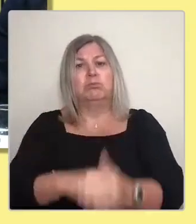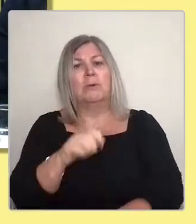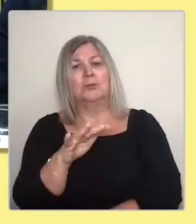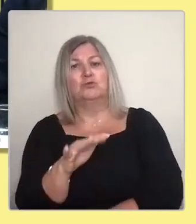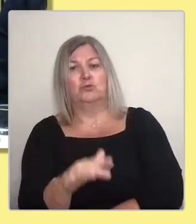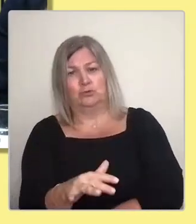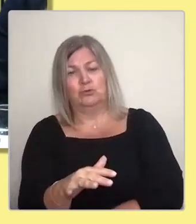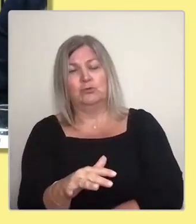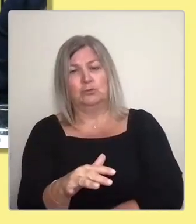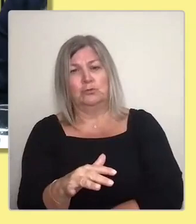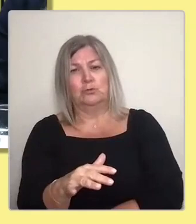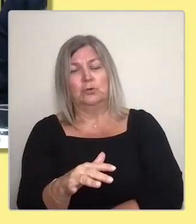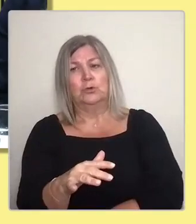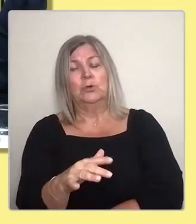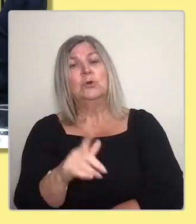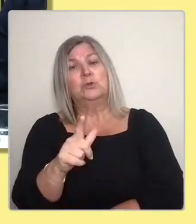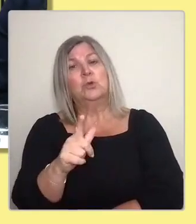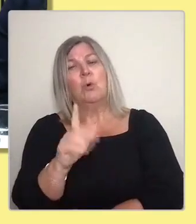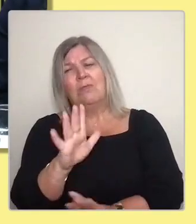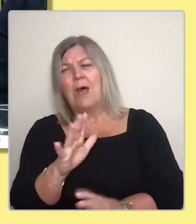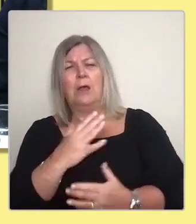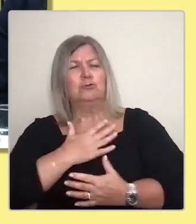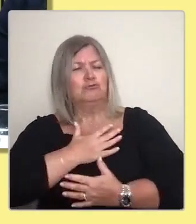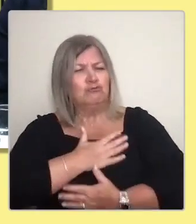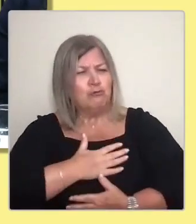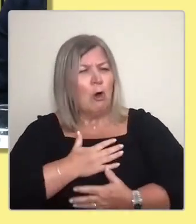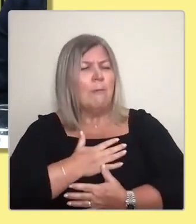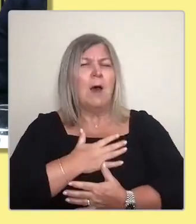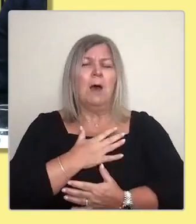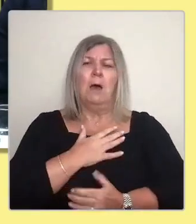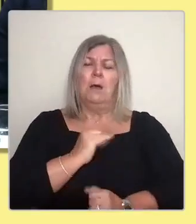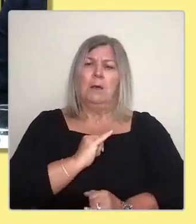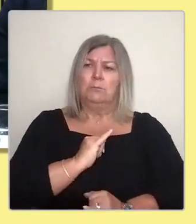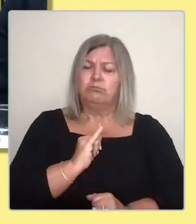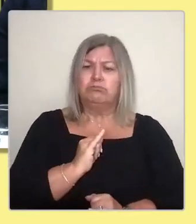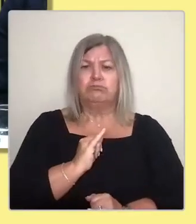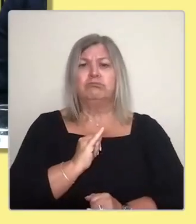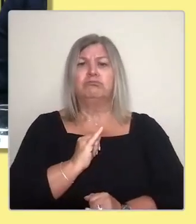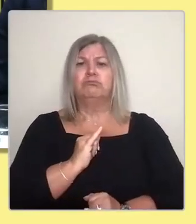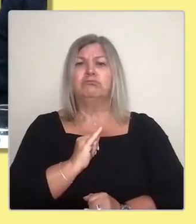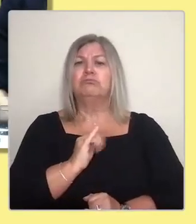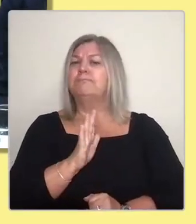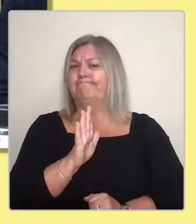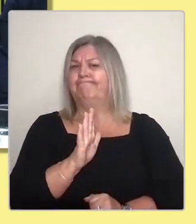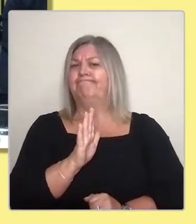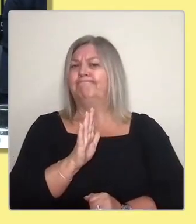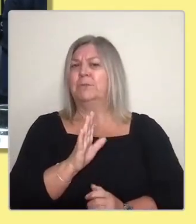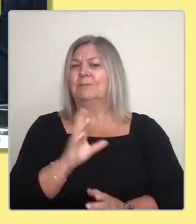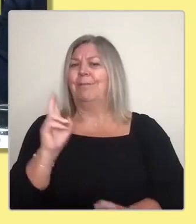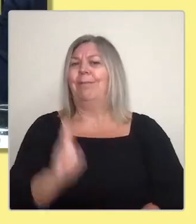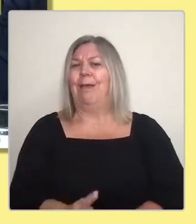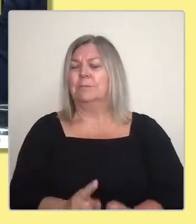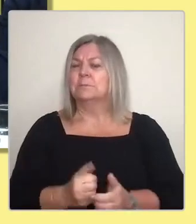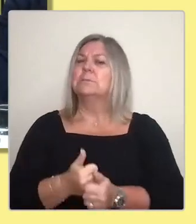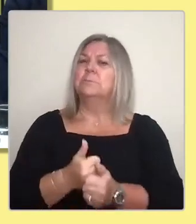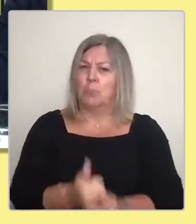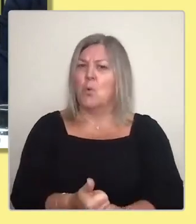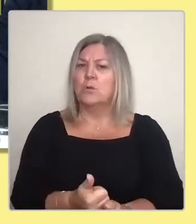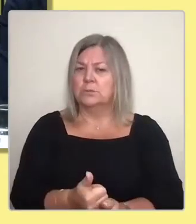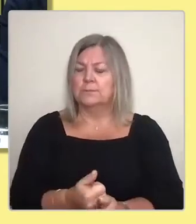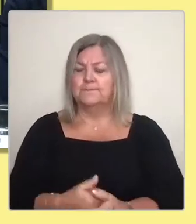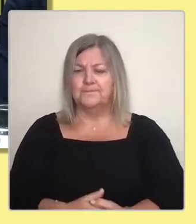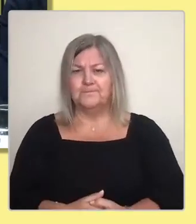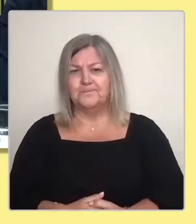exasperated. The last thing I would say on that is that when it comes to